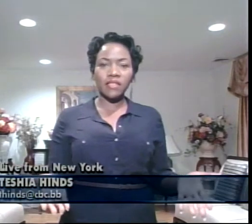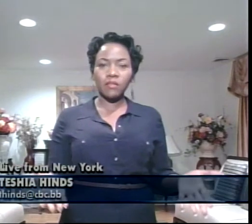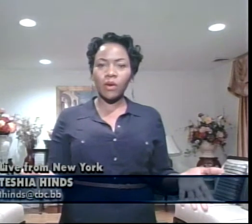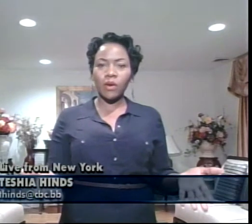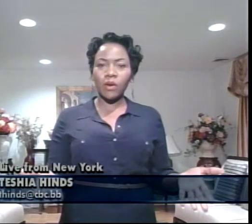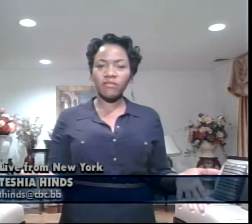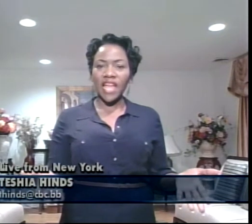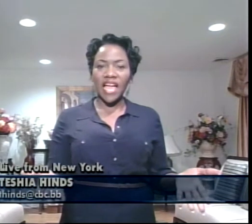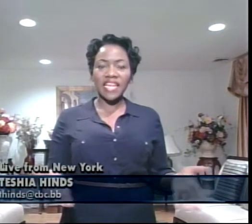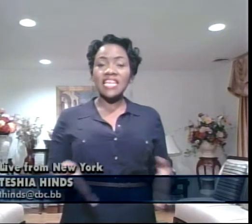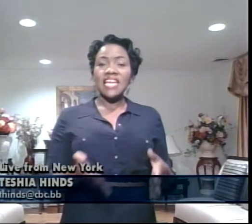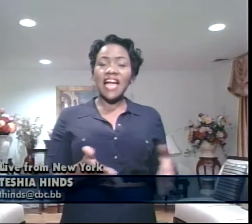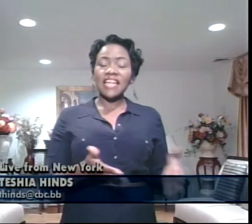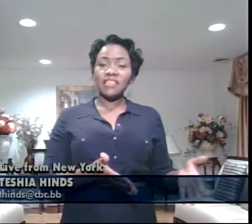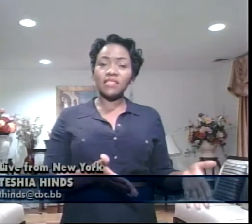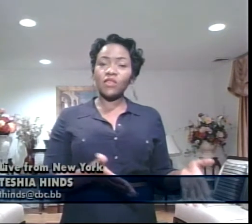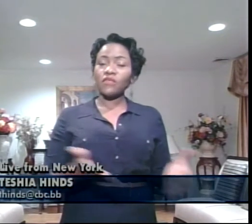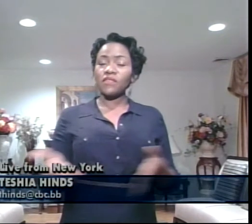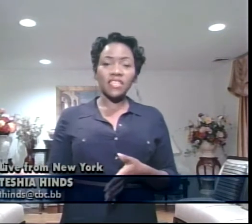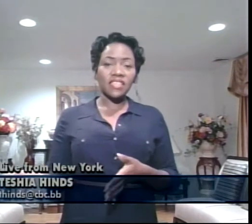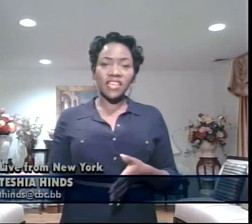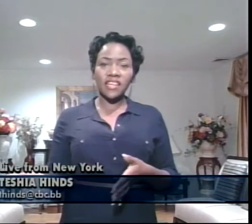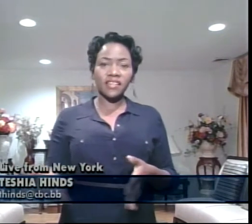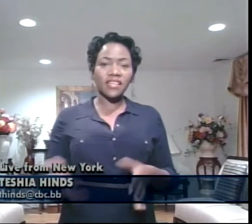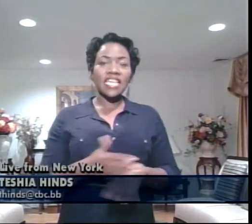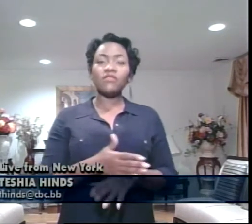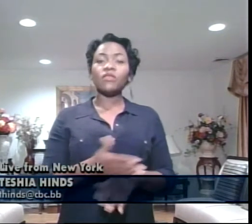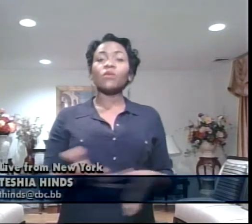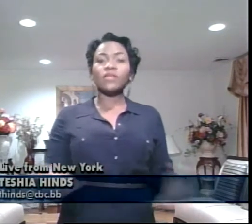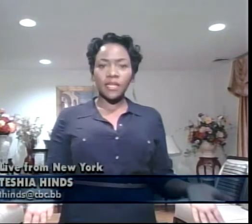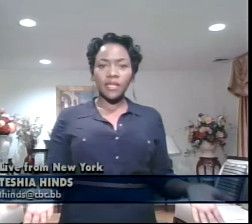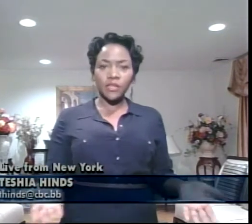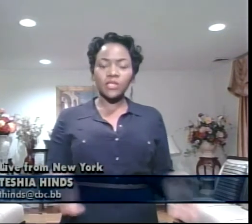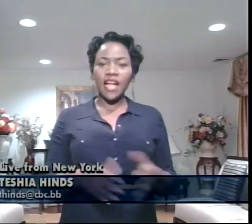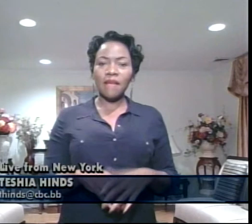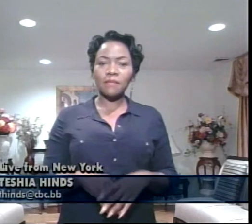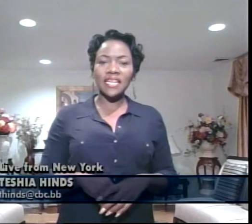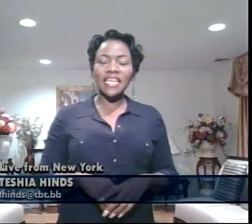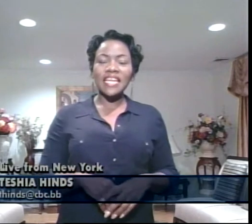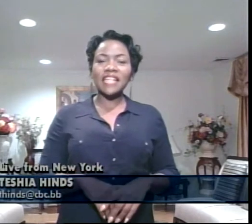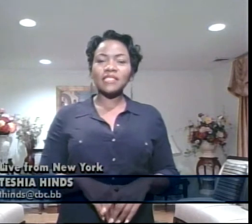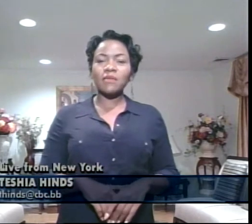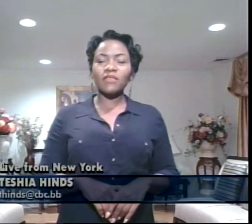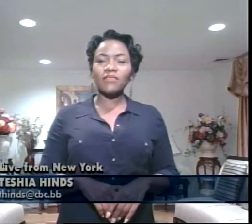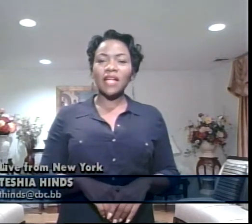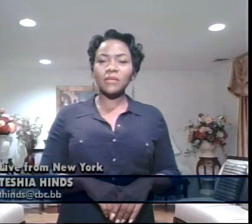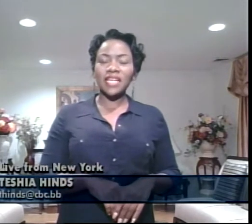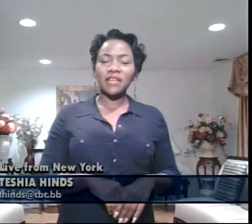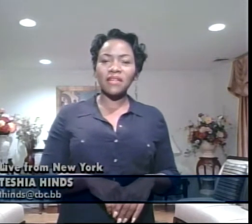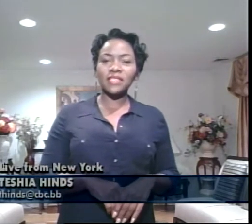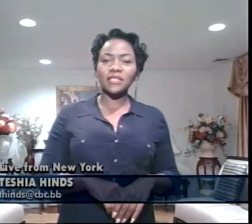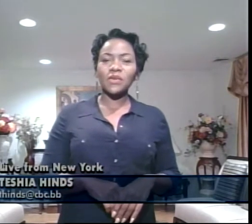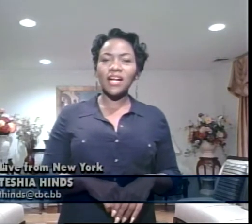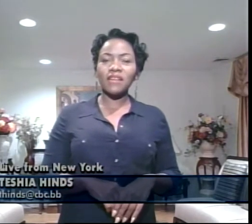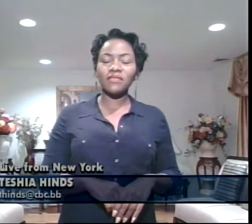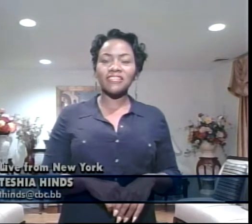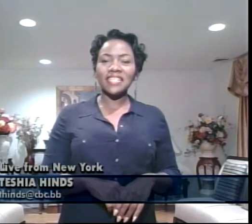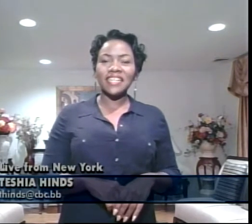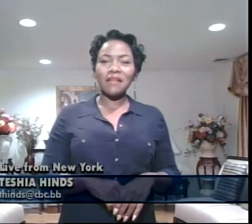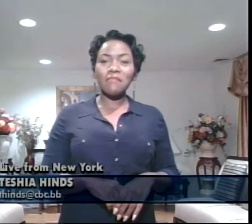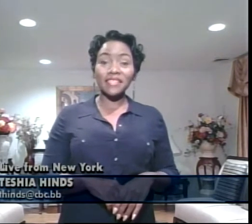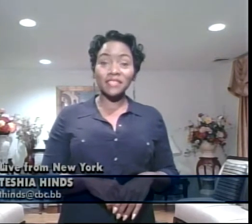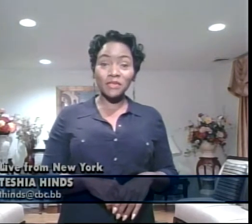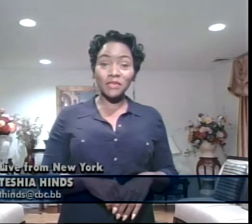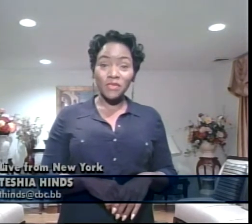keep flying the Barbadian flag. And in this, our 50th year, even more celebrations are happening. As a matter of fact, we're getting ready to go